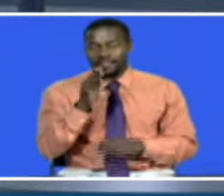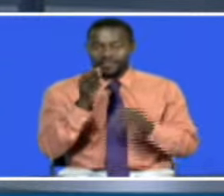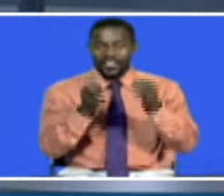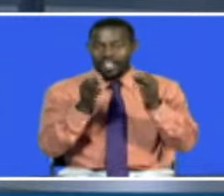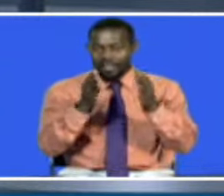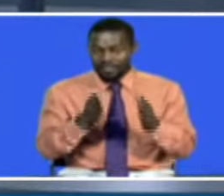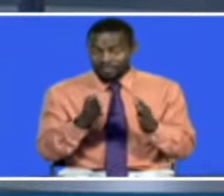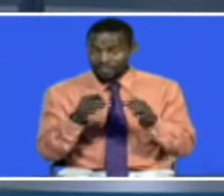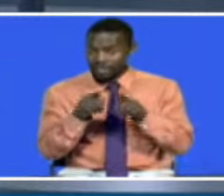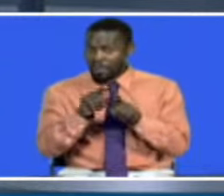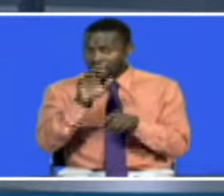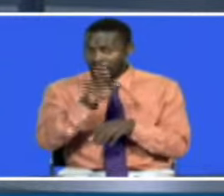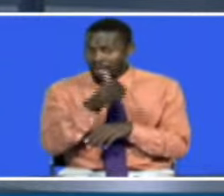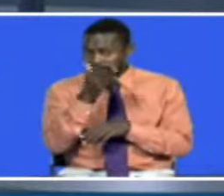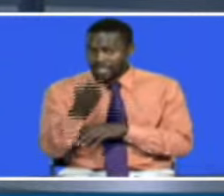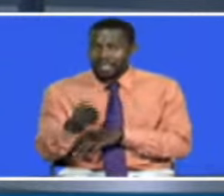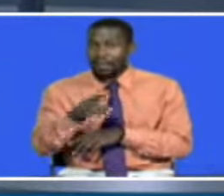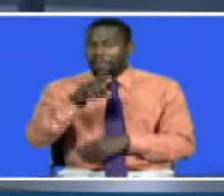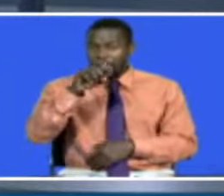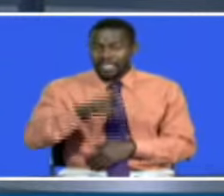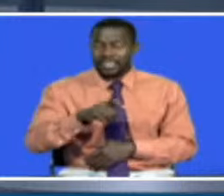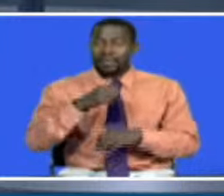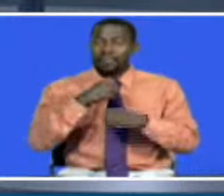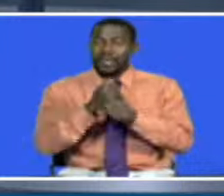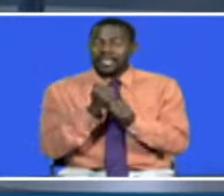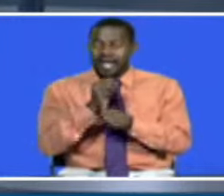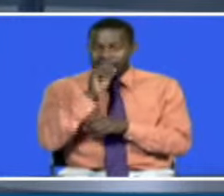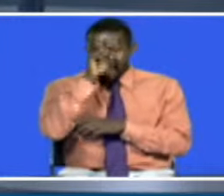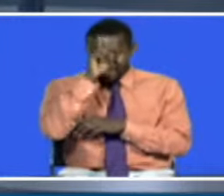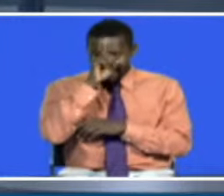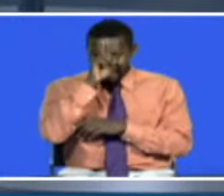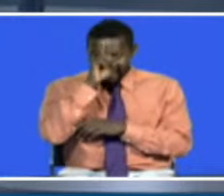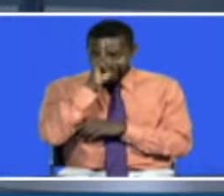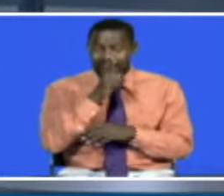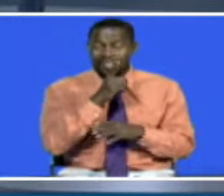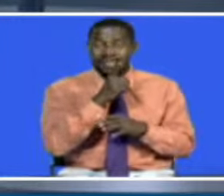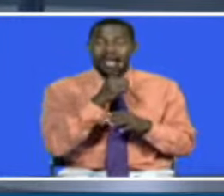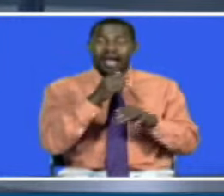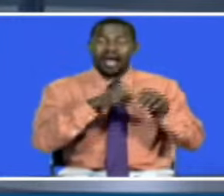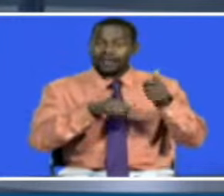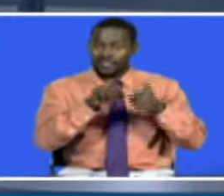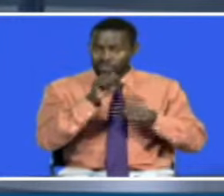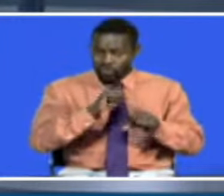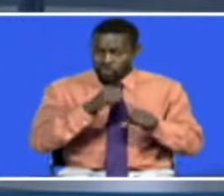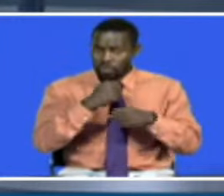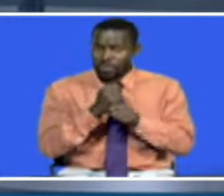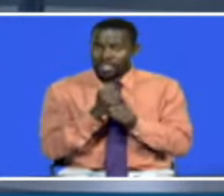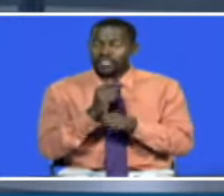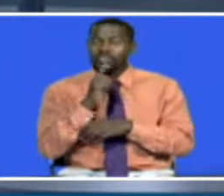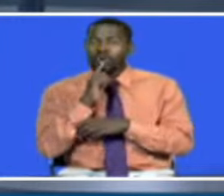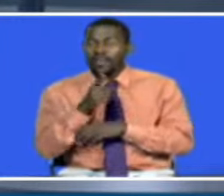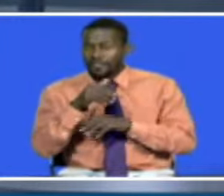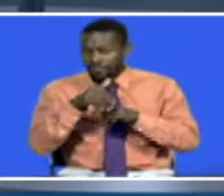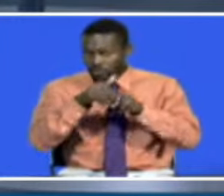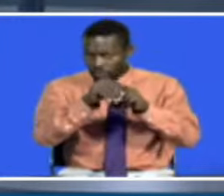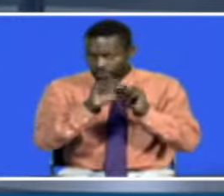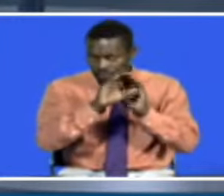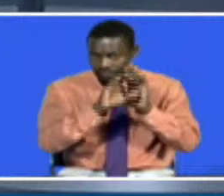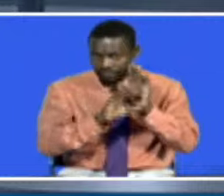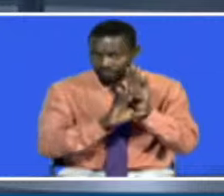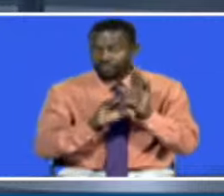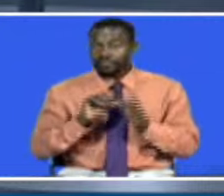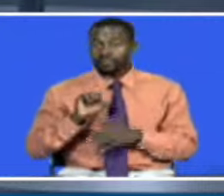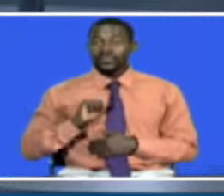Parliament has to make a deliberate effort towards actualizing the recall clause in the Constitution. Now,